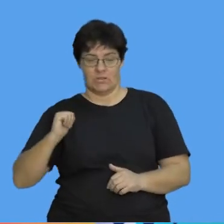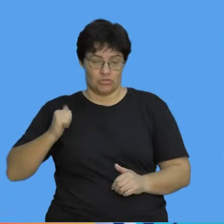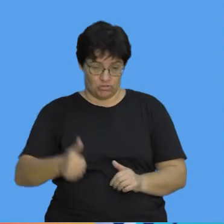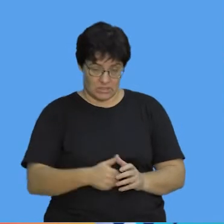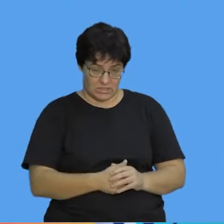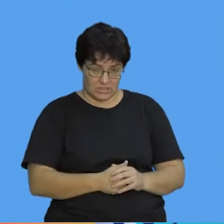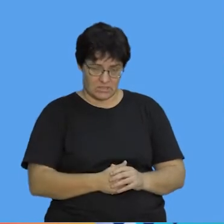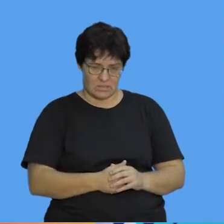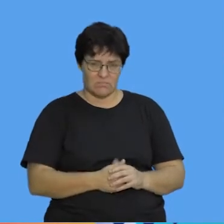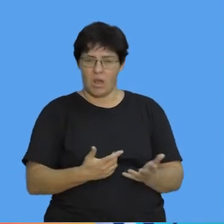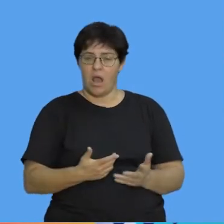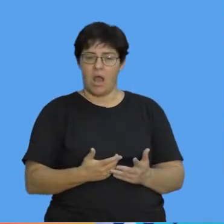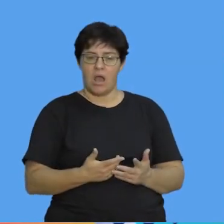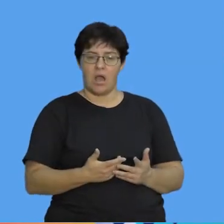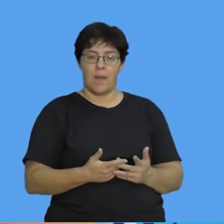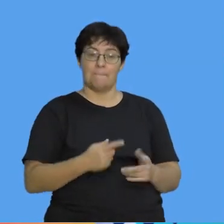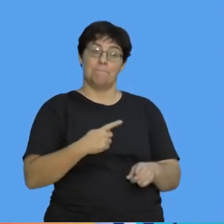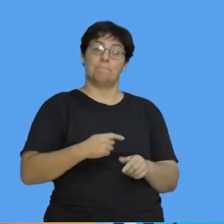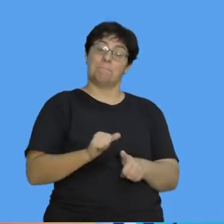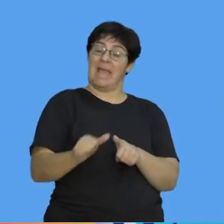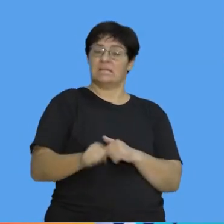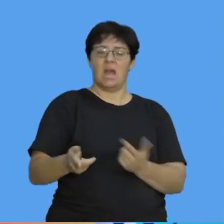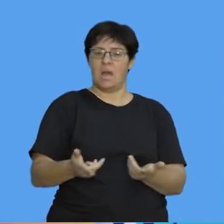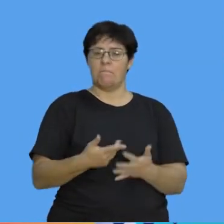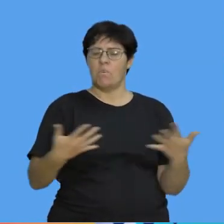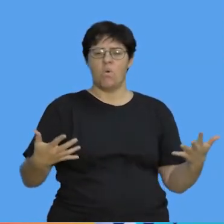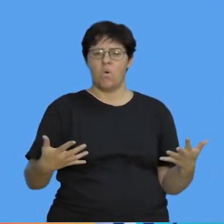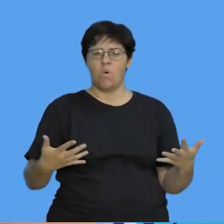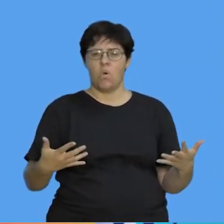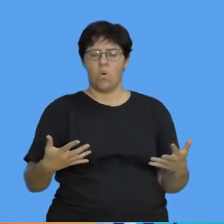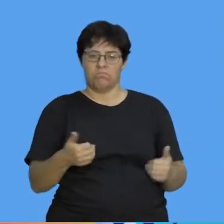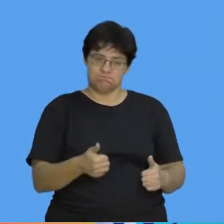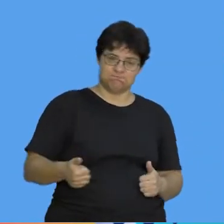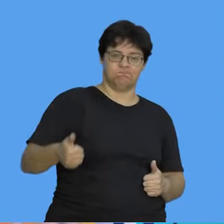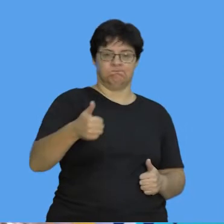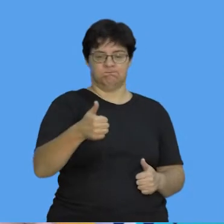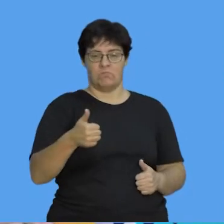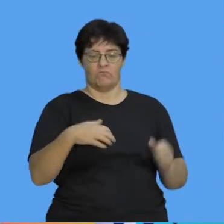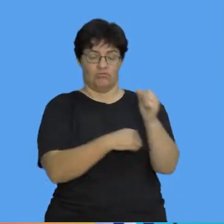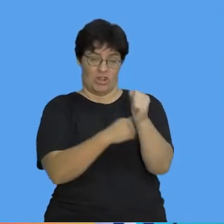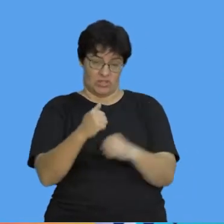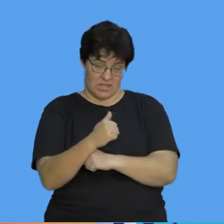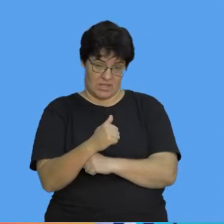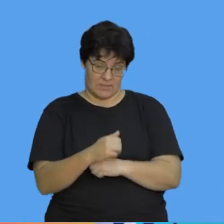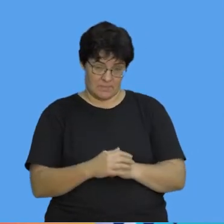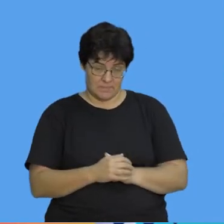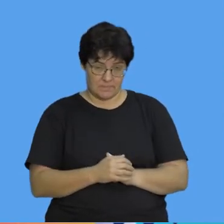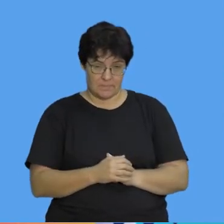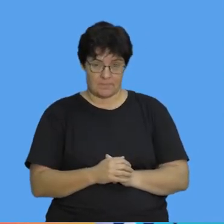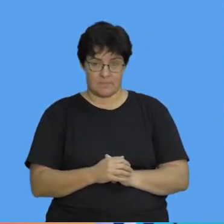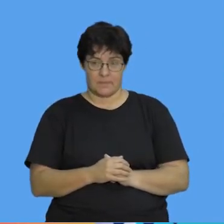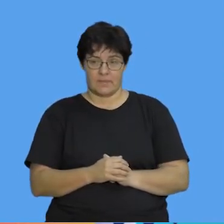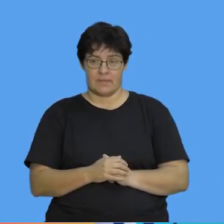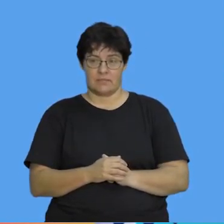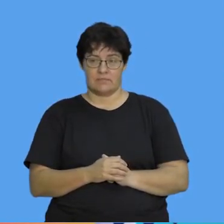generation. Okay, which one? I won't say dominant as in plays a better role, but it's the more dominant of the structures that